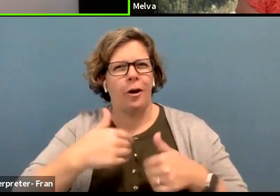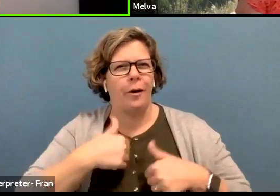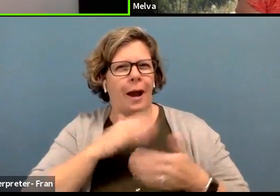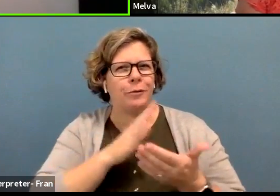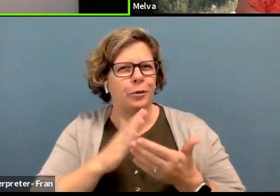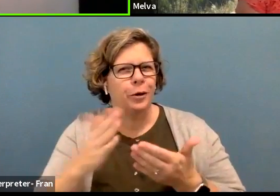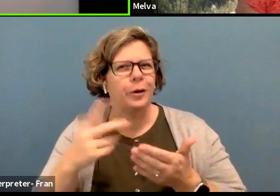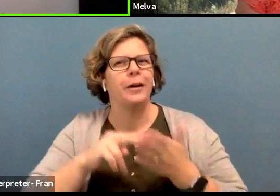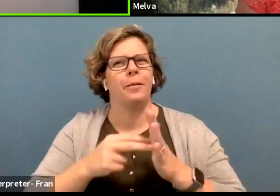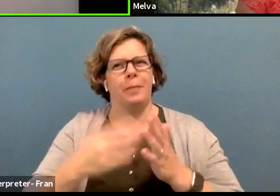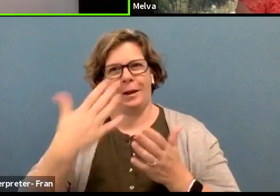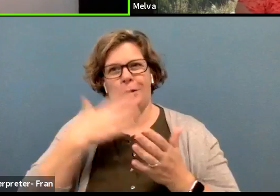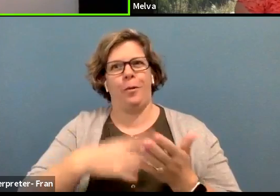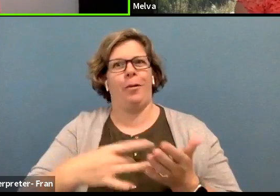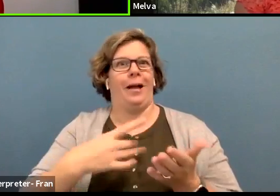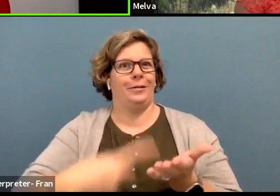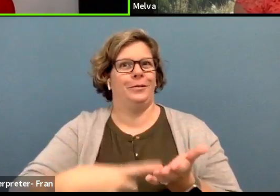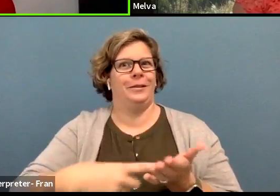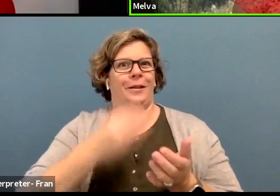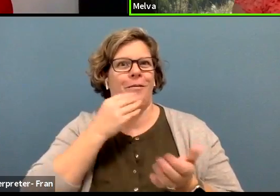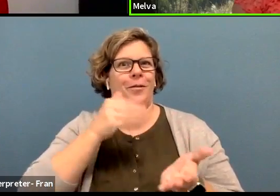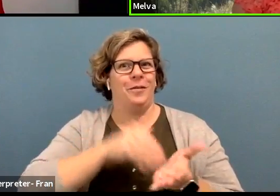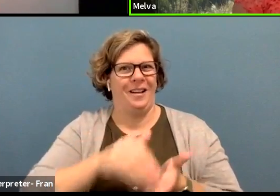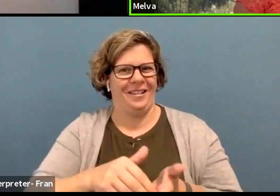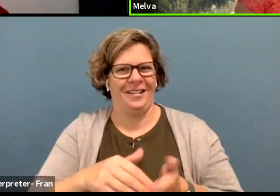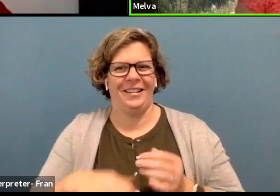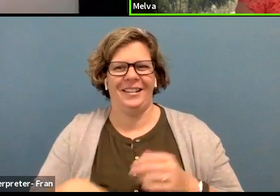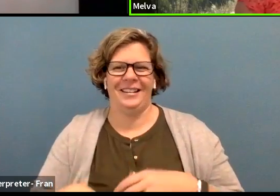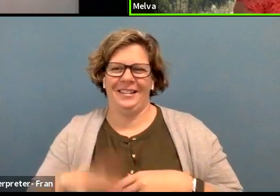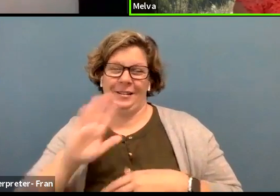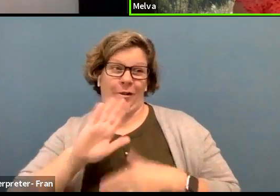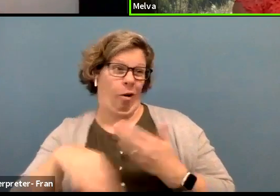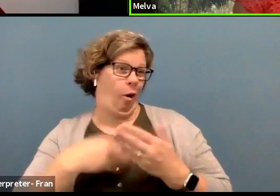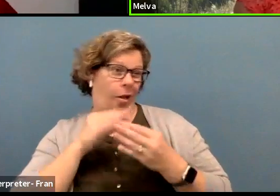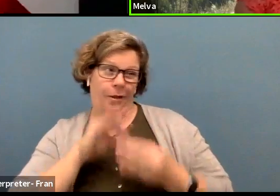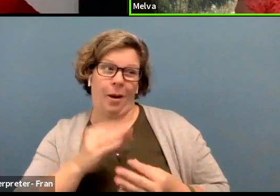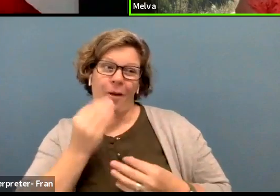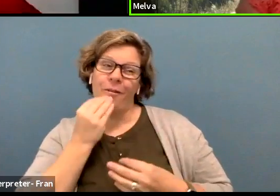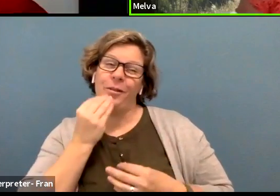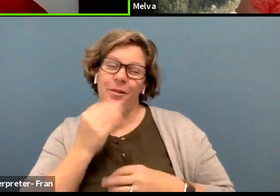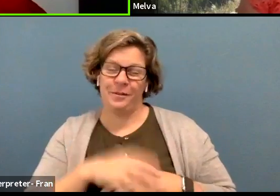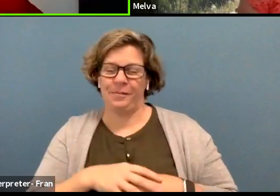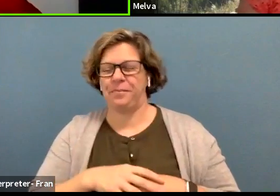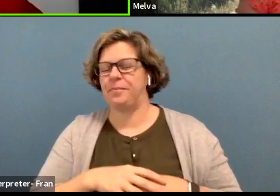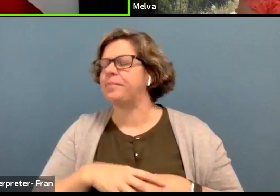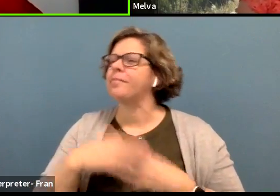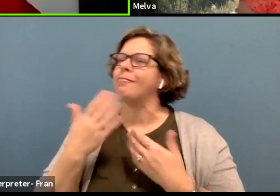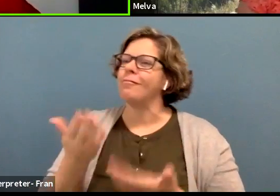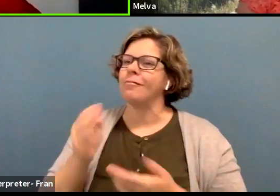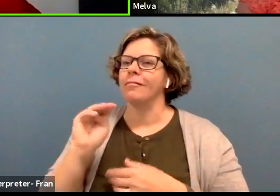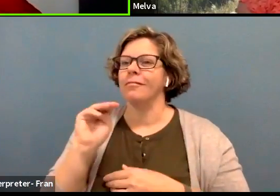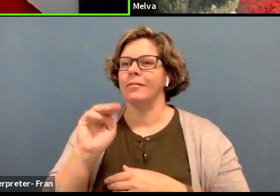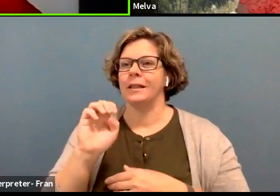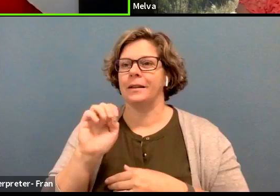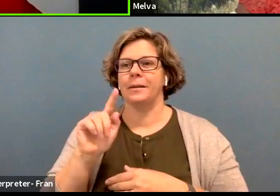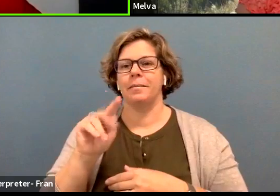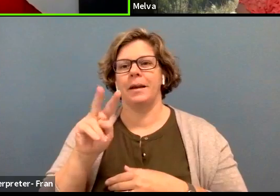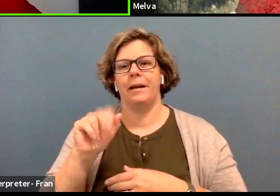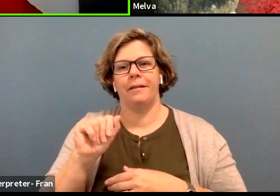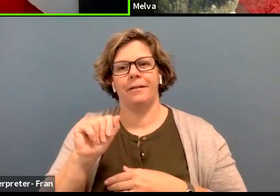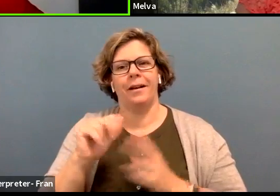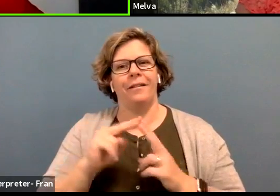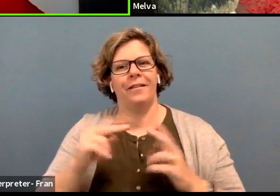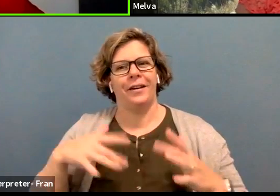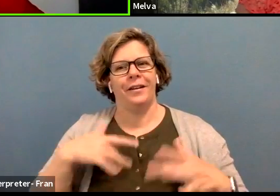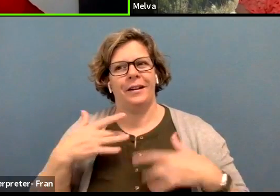about food. It's all about right. All about the food. So, Melva, I am just so delighted